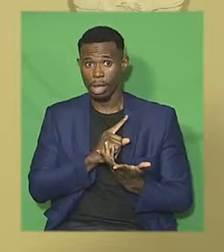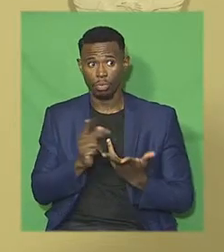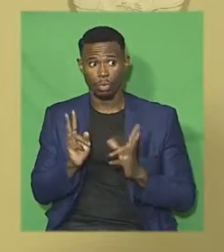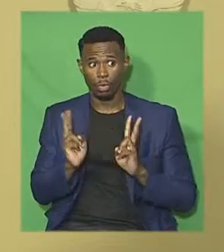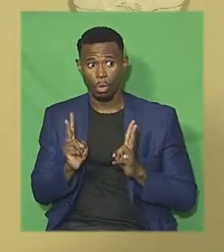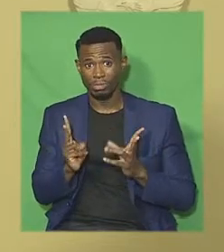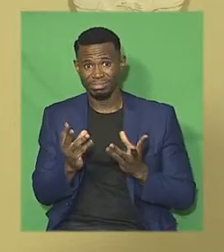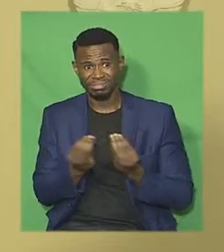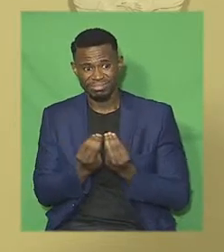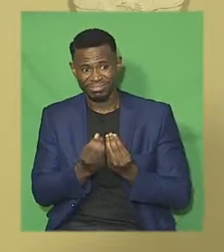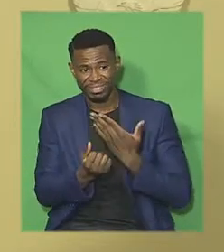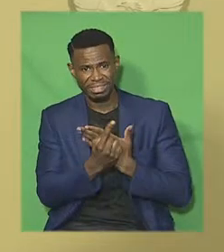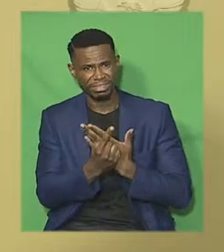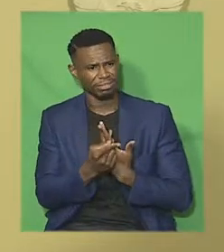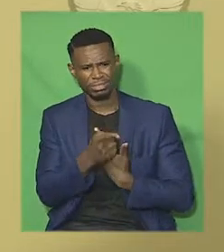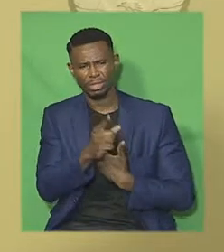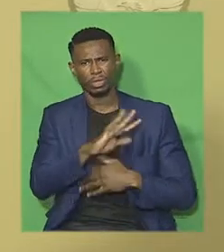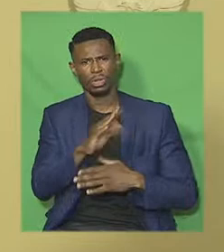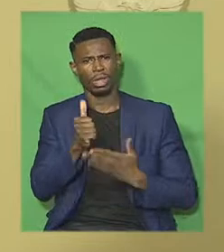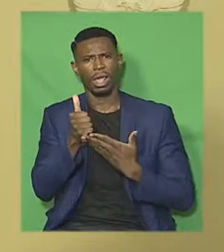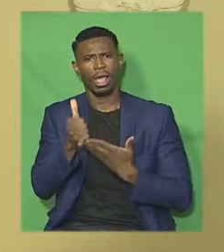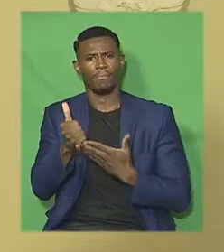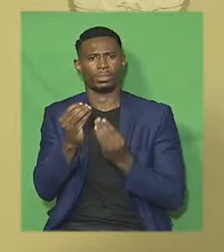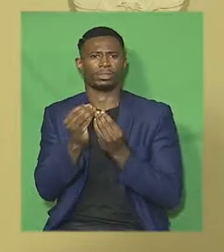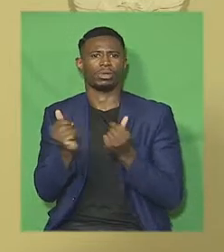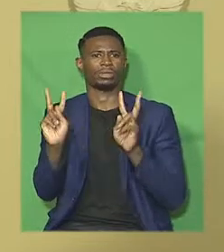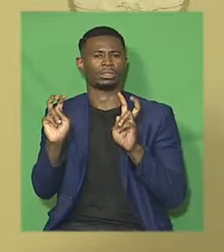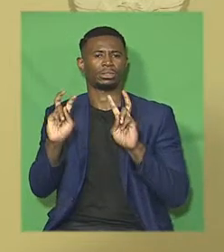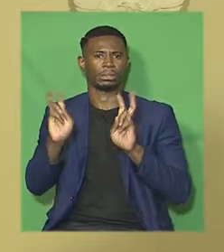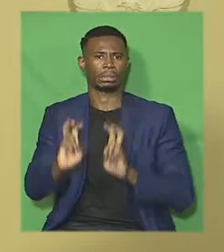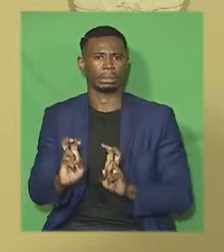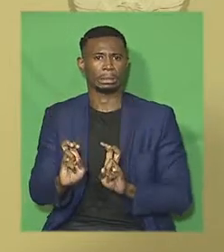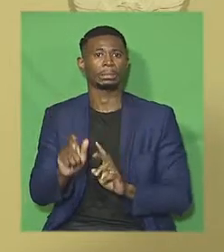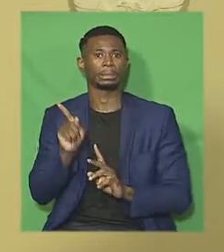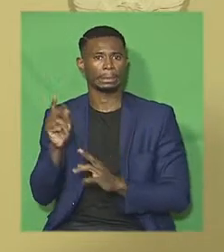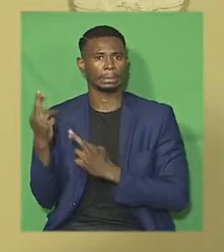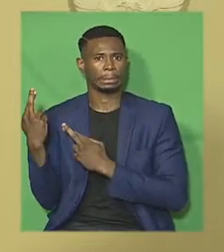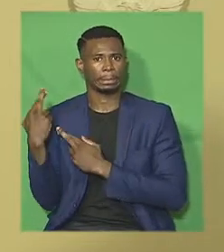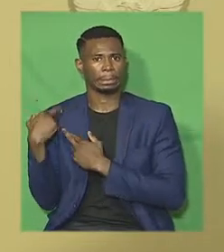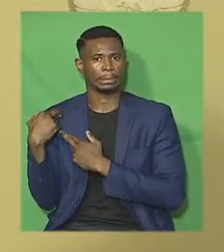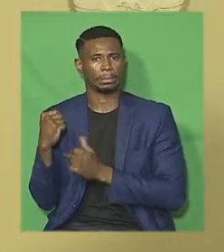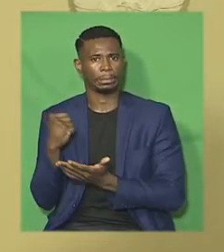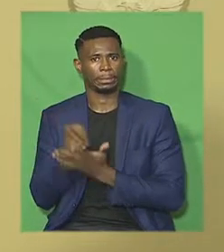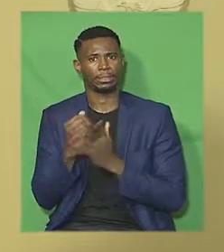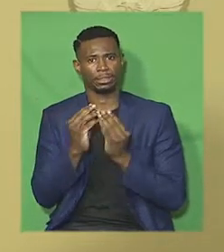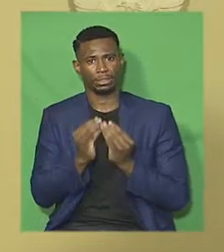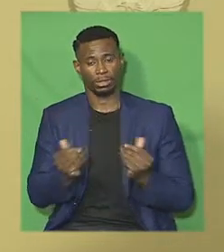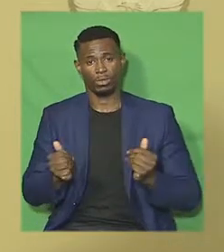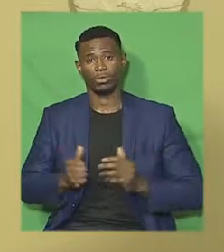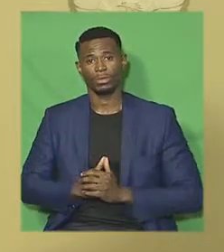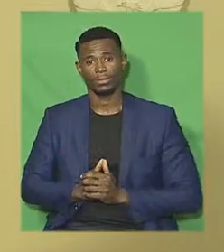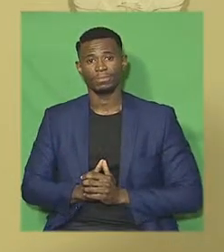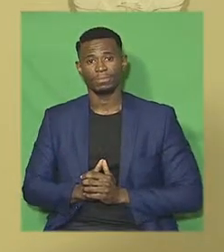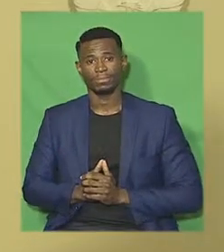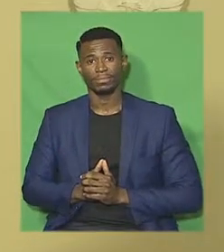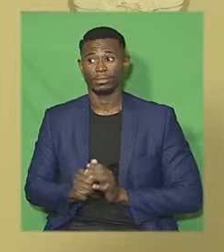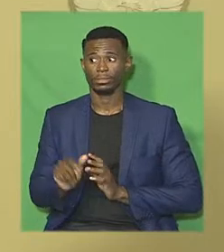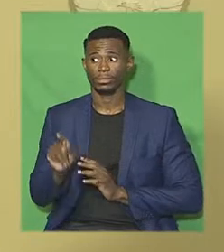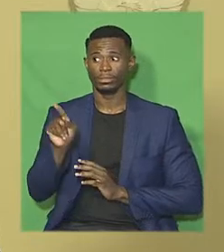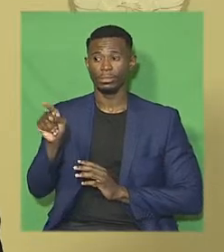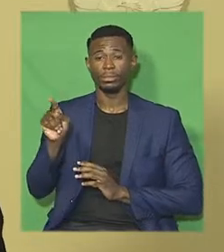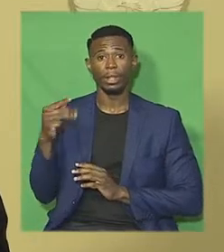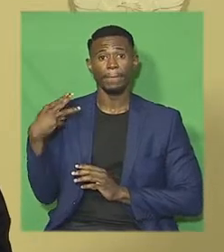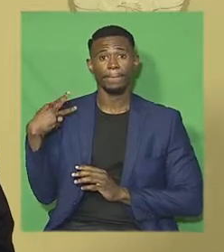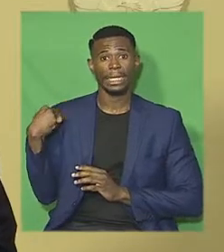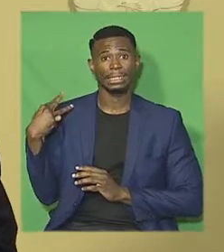not conducive to addressing the crisis that we are in. The minister will be expected